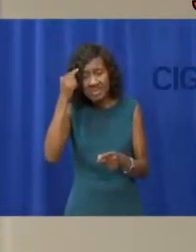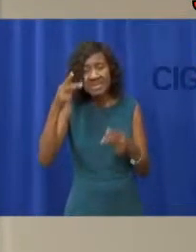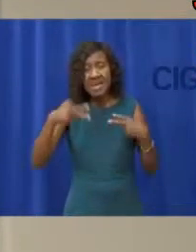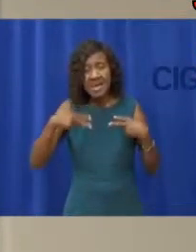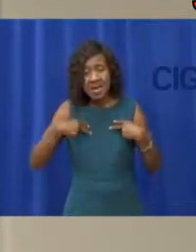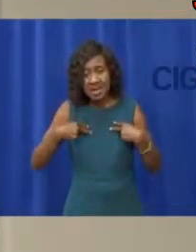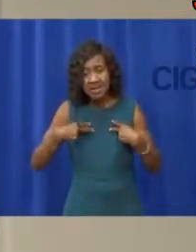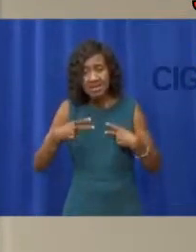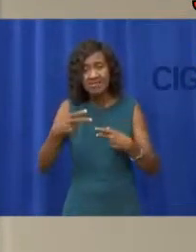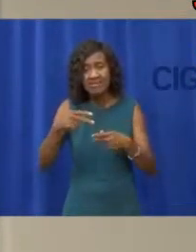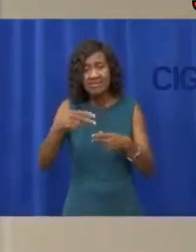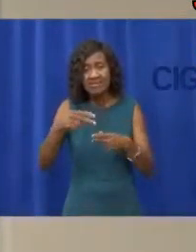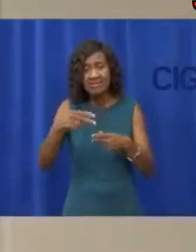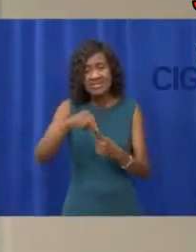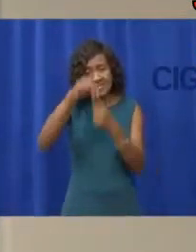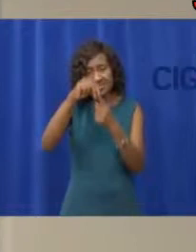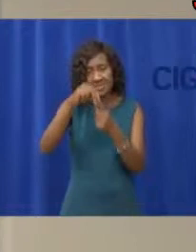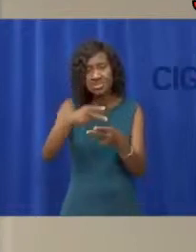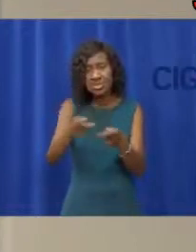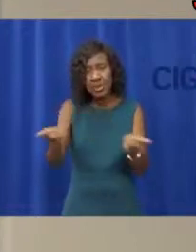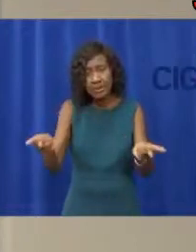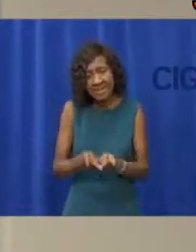comfortable with that.